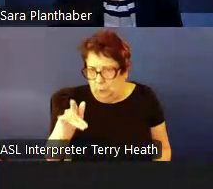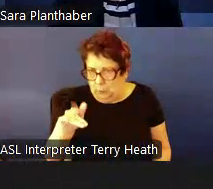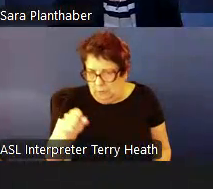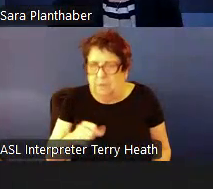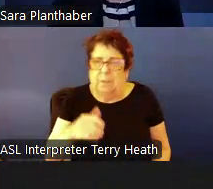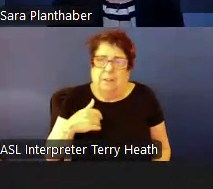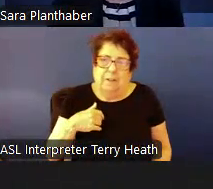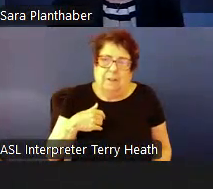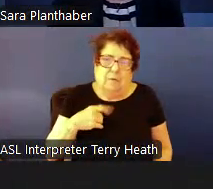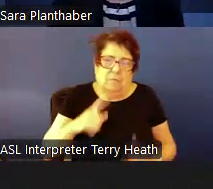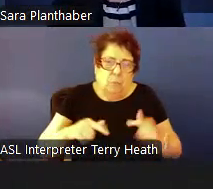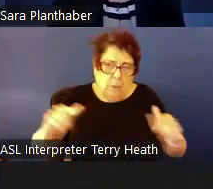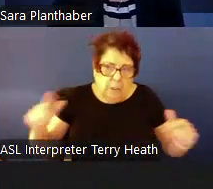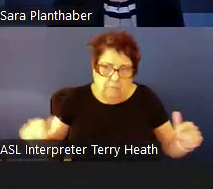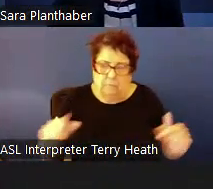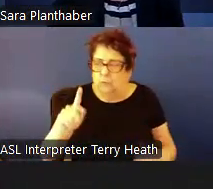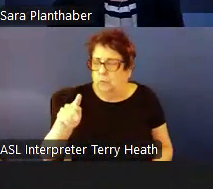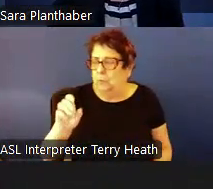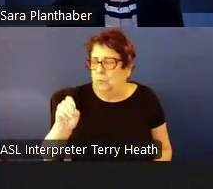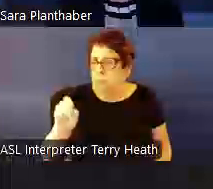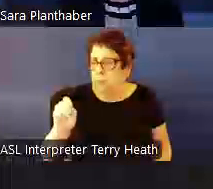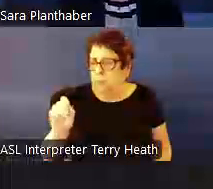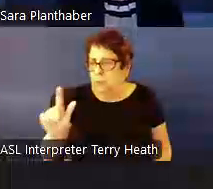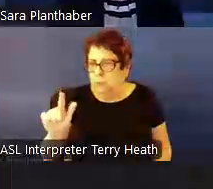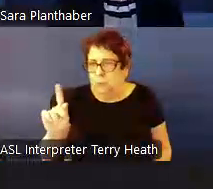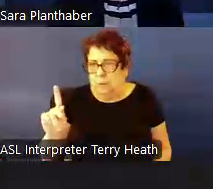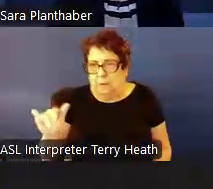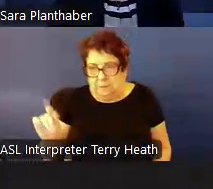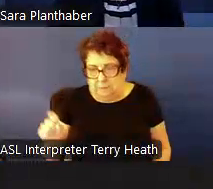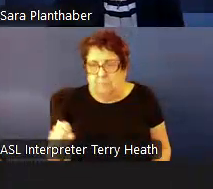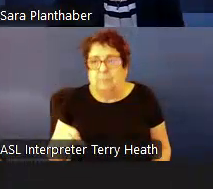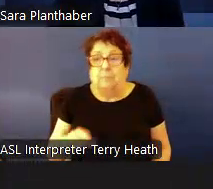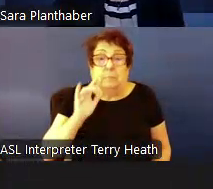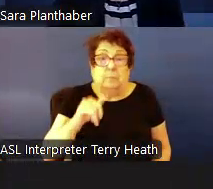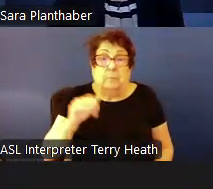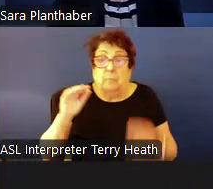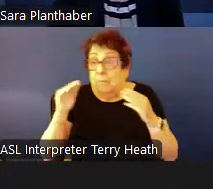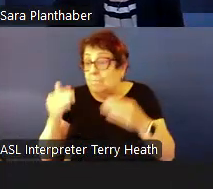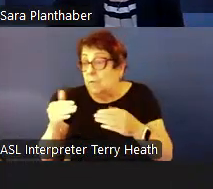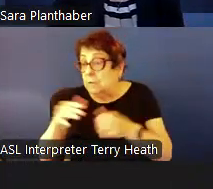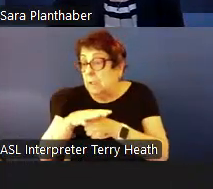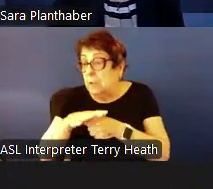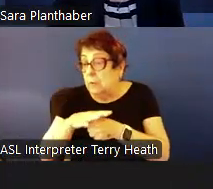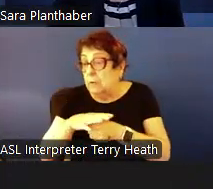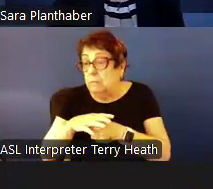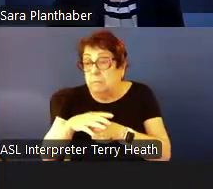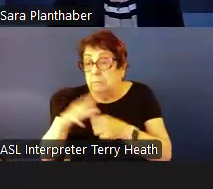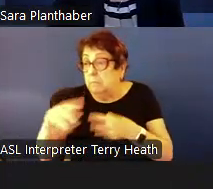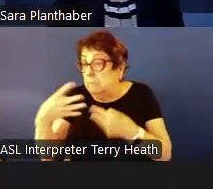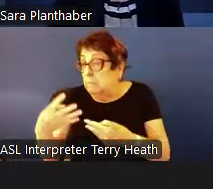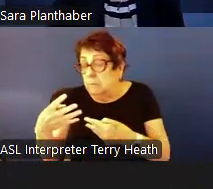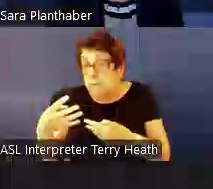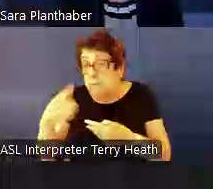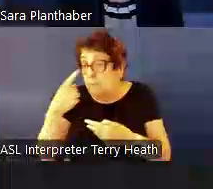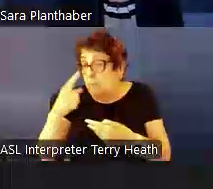of toolkits. The focus area sections on the website is a great place to learn more